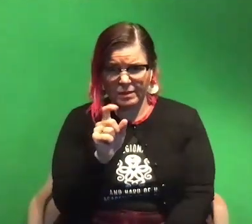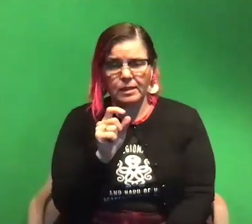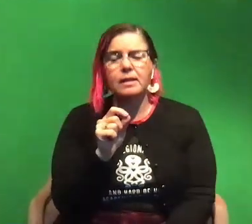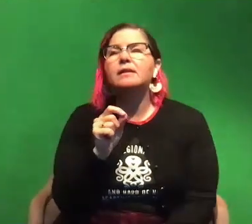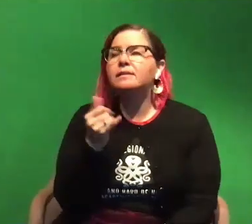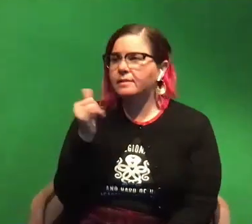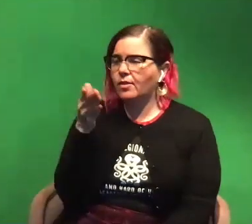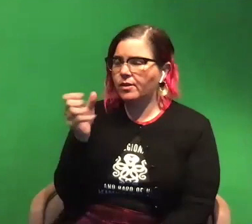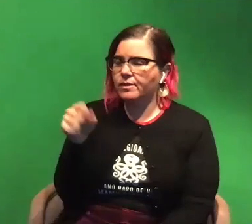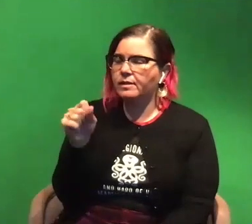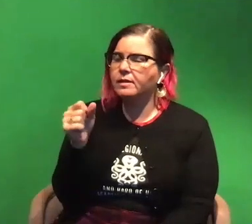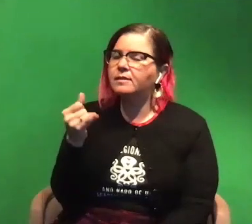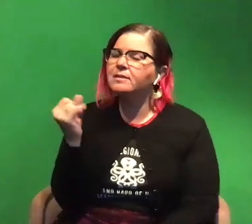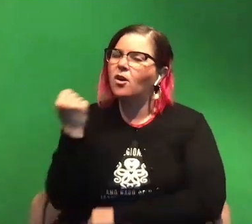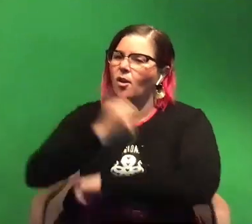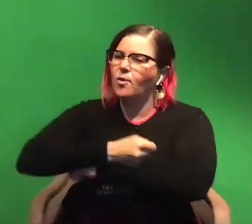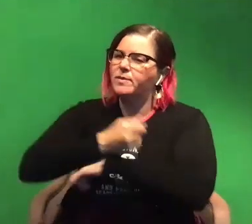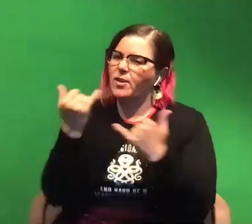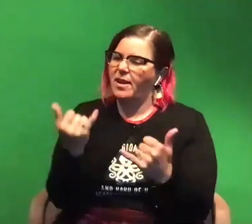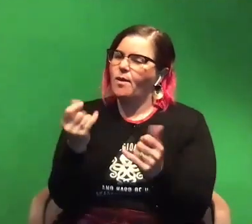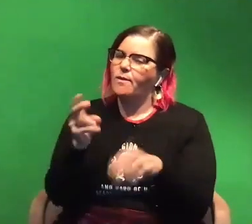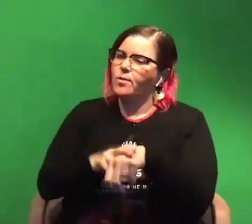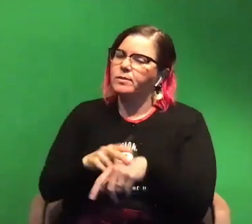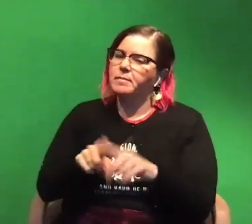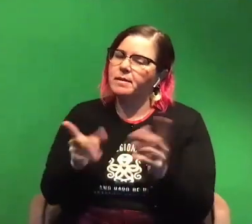still there. They're still closed down at the moment, but okay.